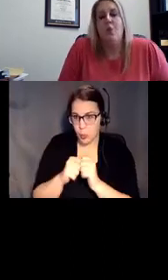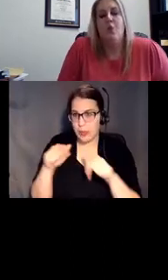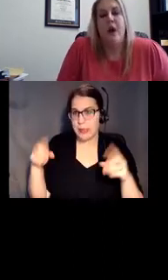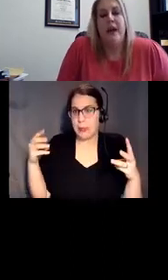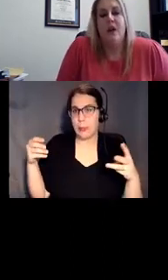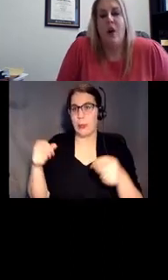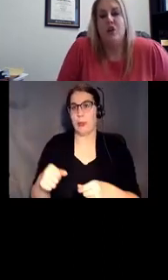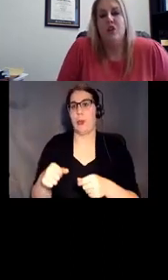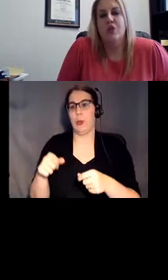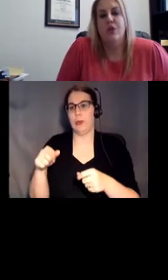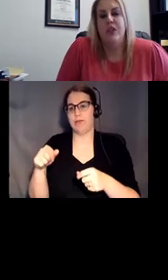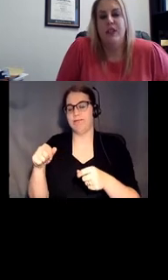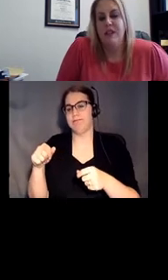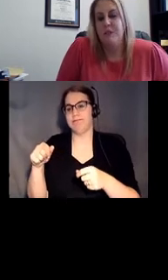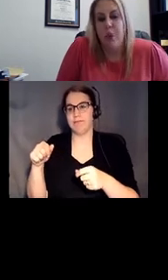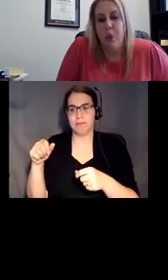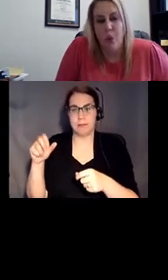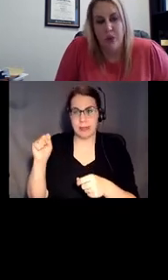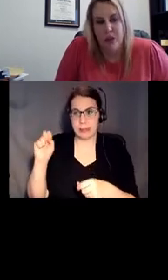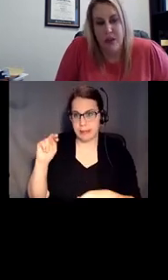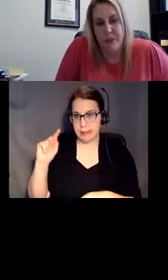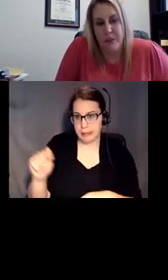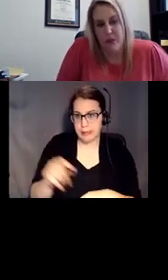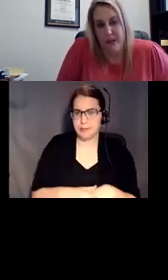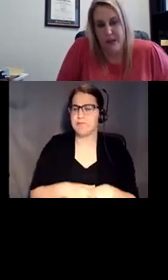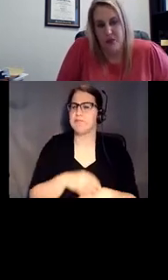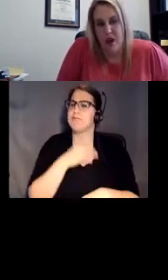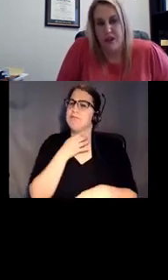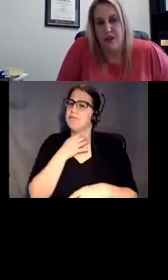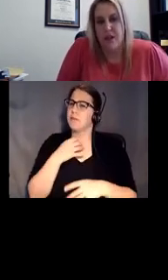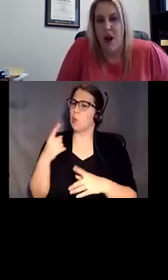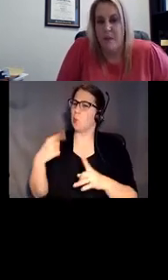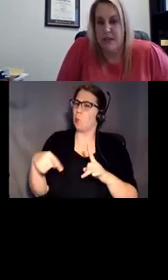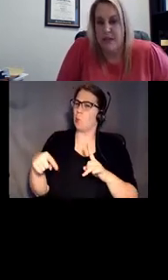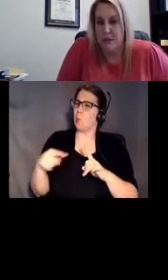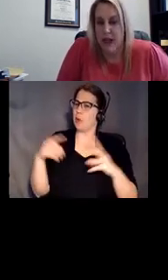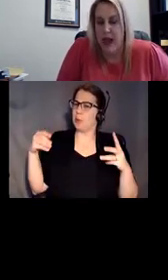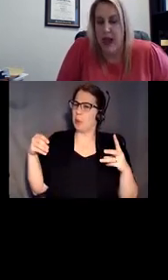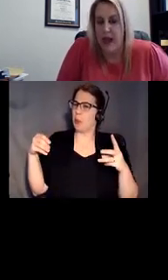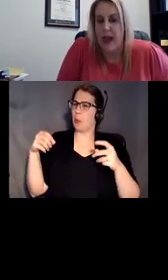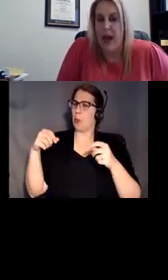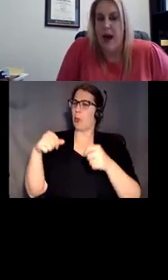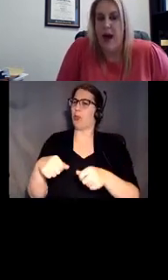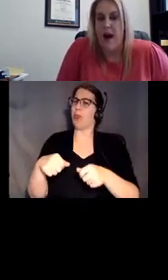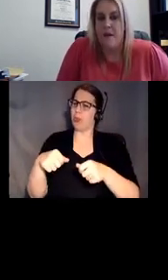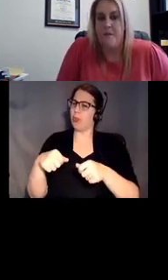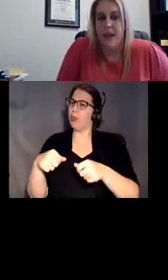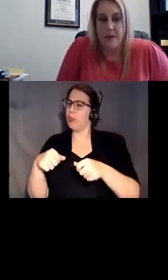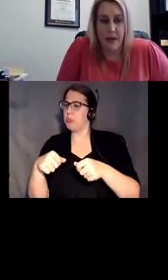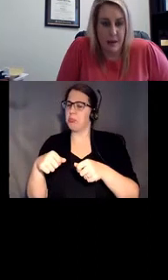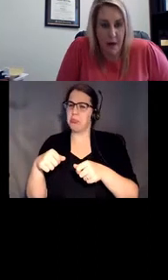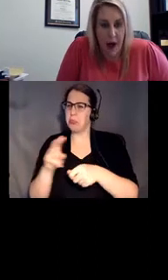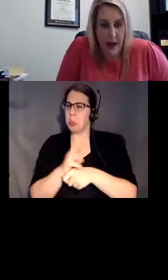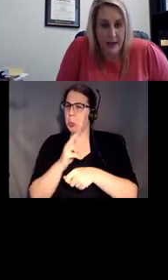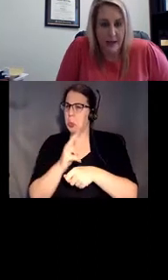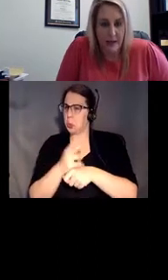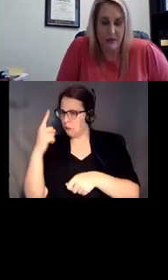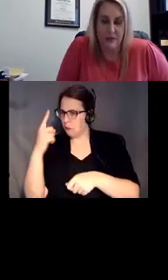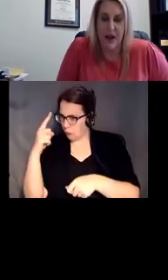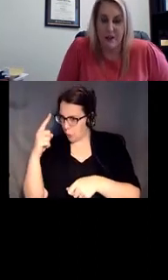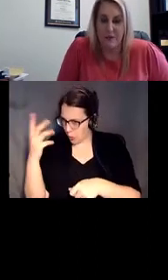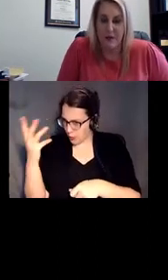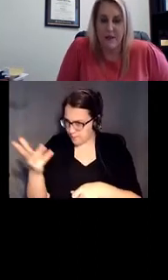So when do pooled supplemental needs trusts come into play in